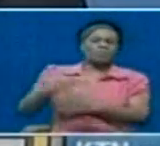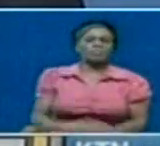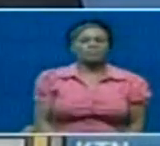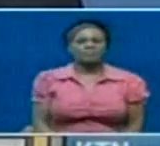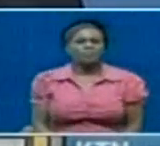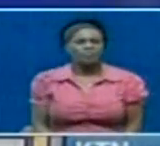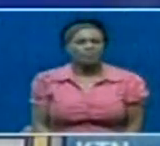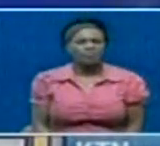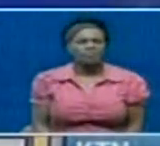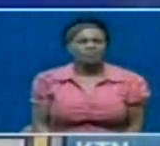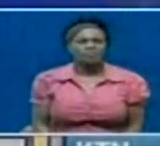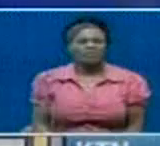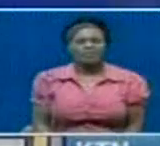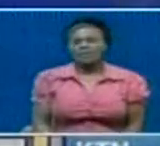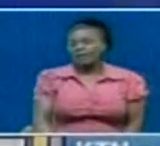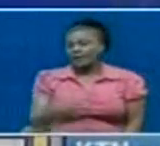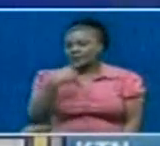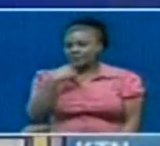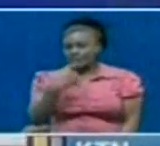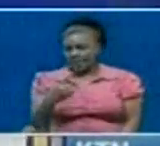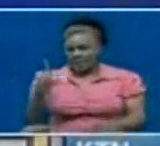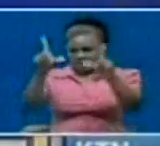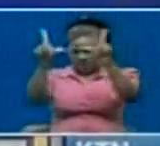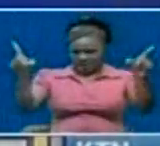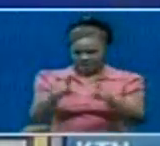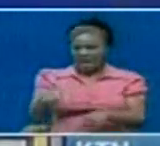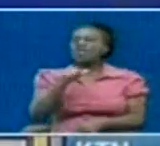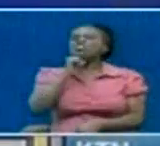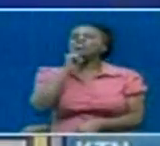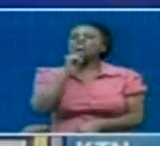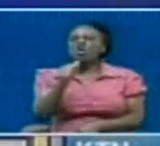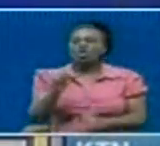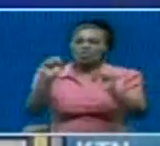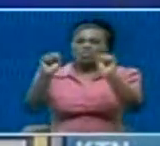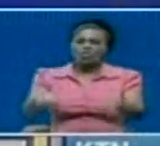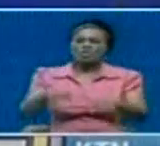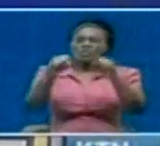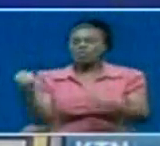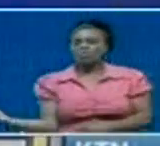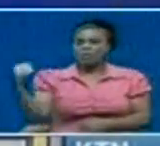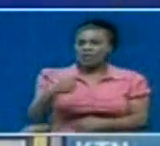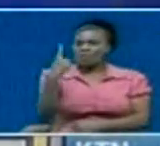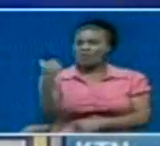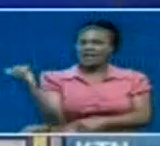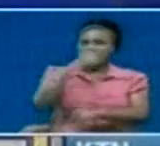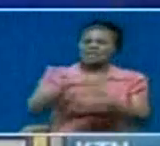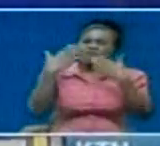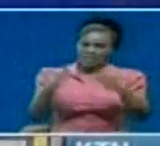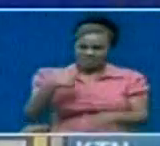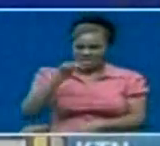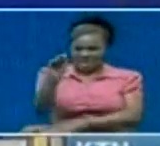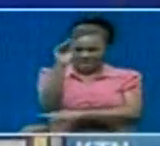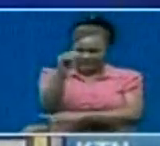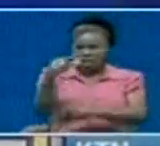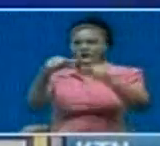years? I want to say, Linda, that this is not a matter that we can just wake up one day and end it. That's why I'm asking for